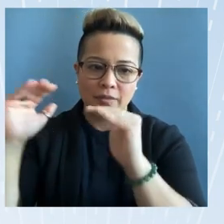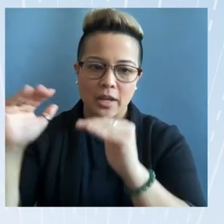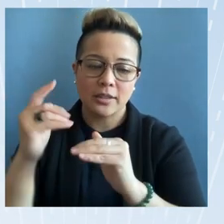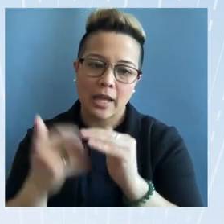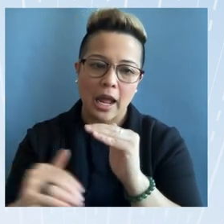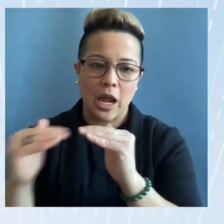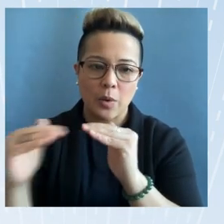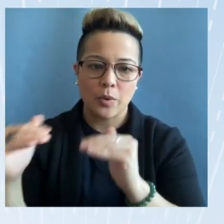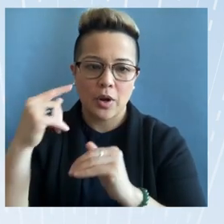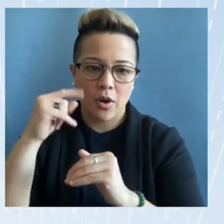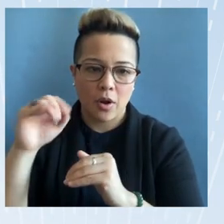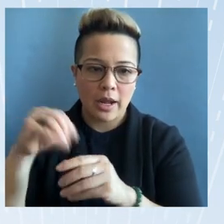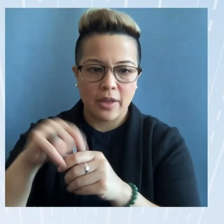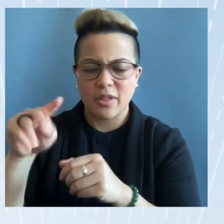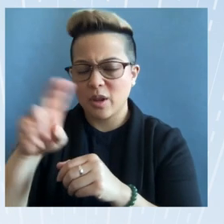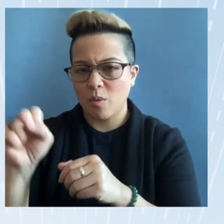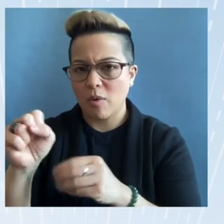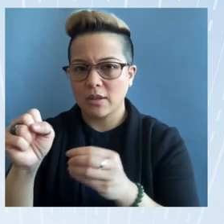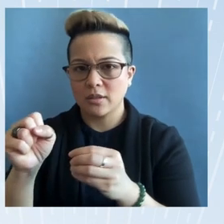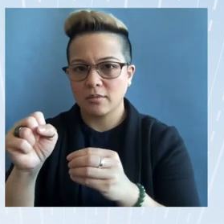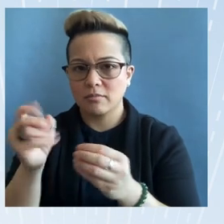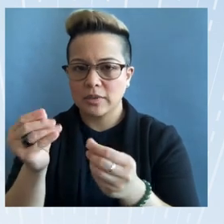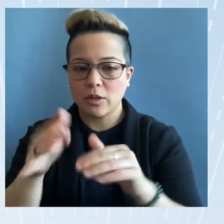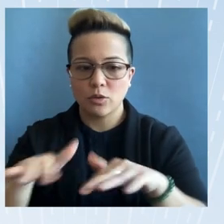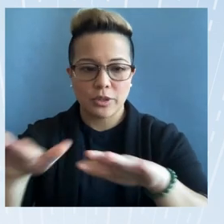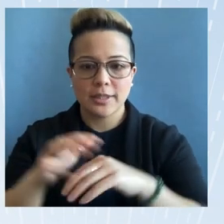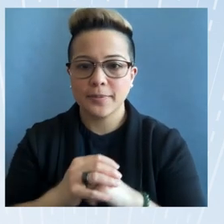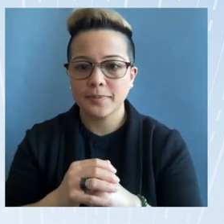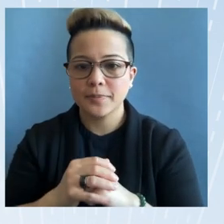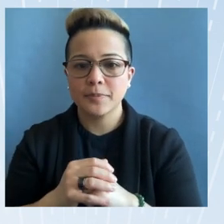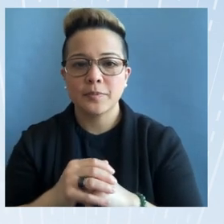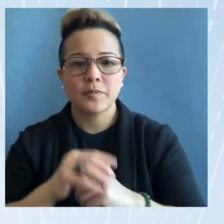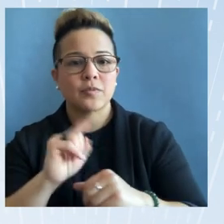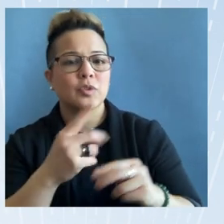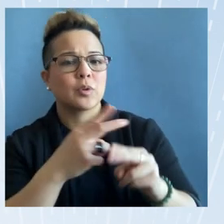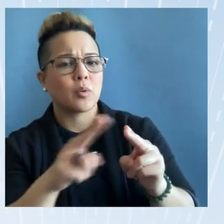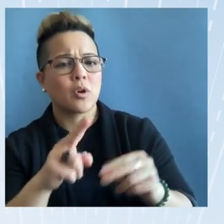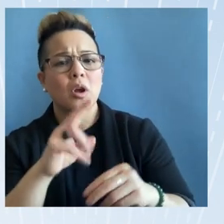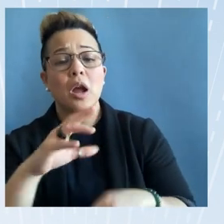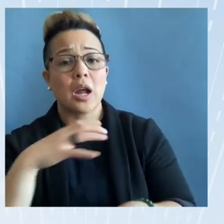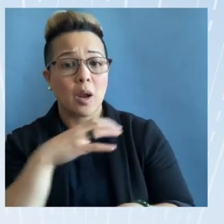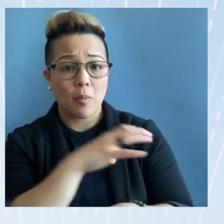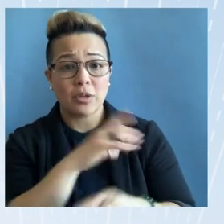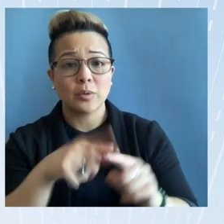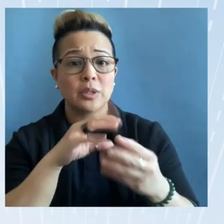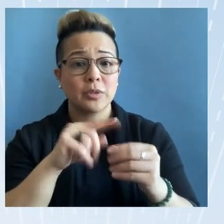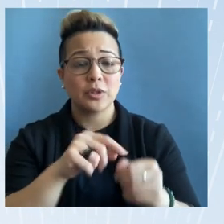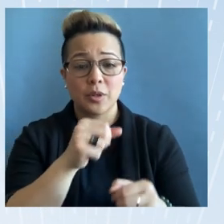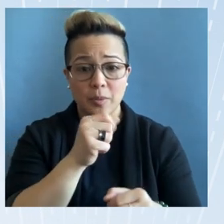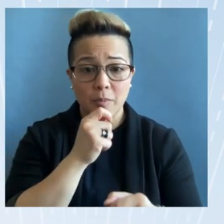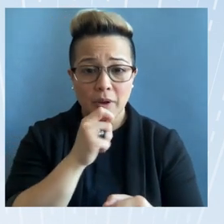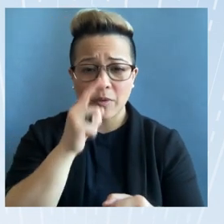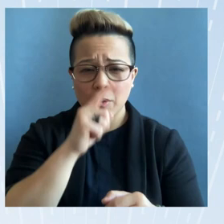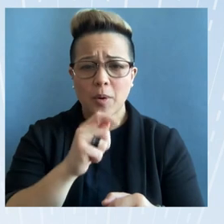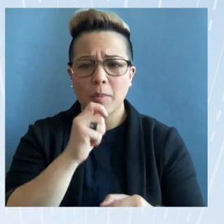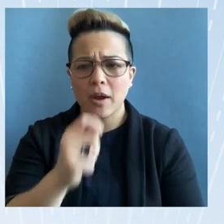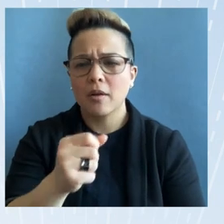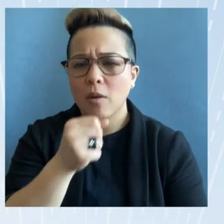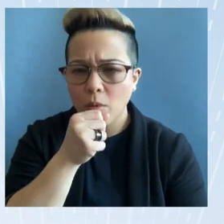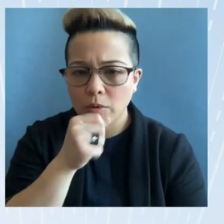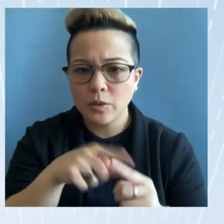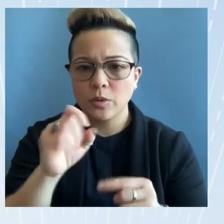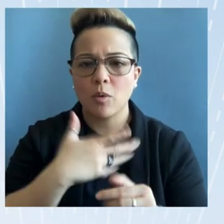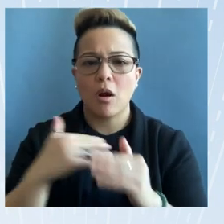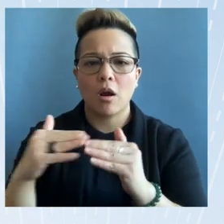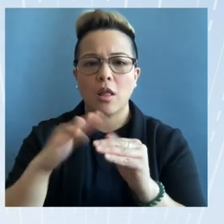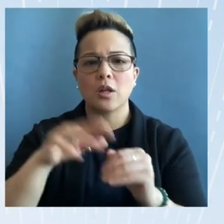Underwood for our recommendation. Just quickly, all commissioners, when you are speaking into the microphone, can you move the microphone closer to you so our colleagues